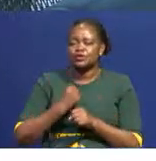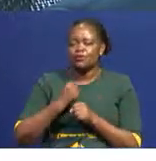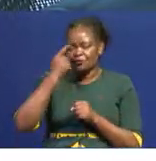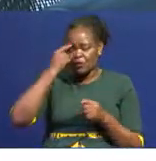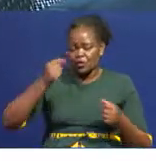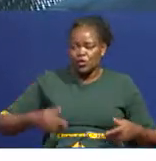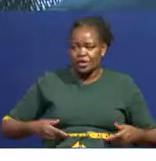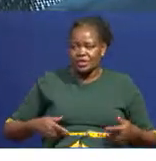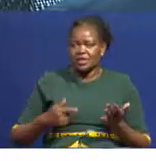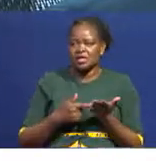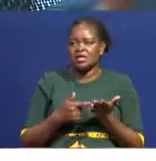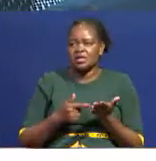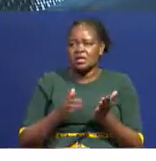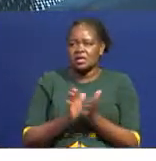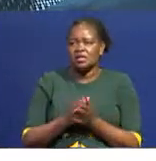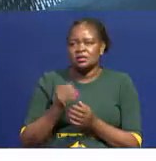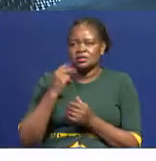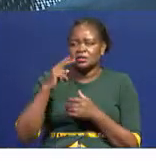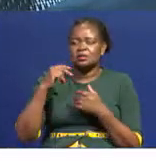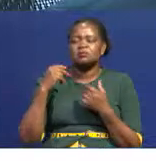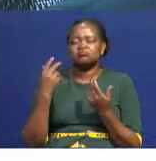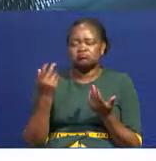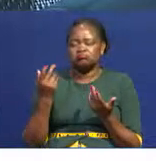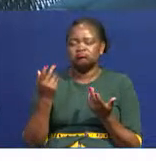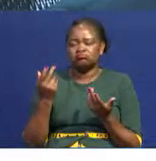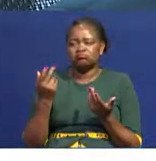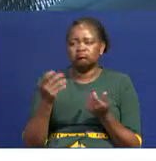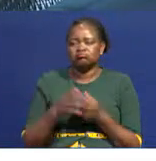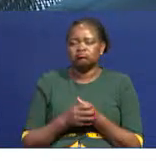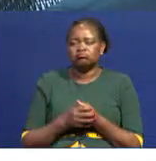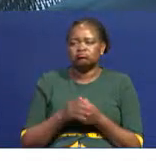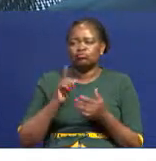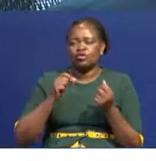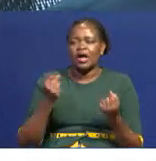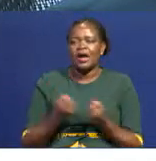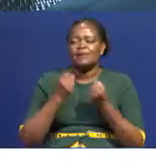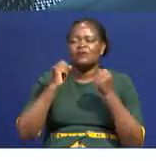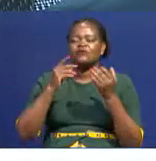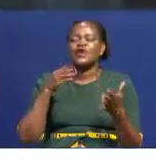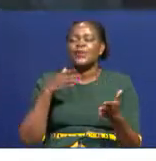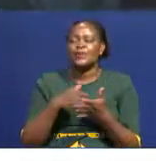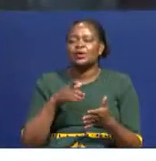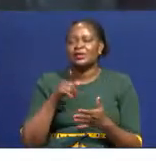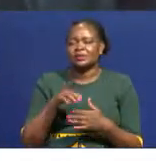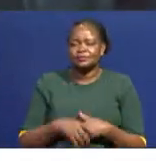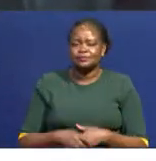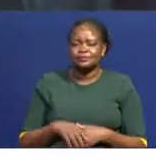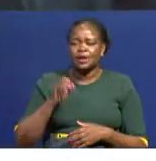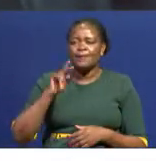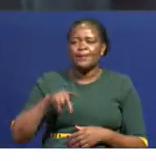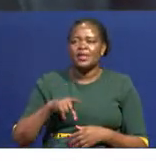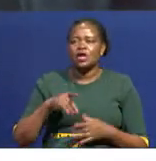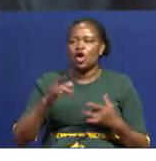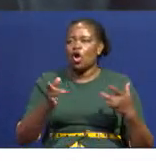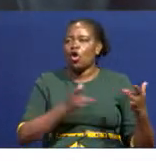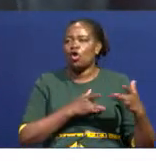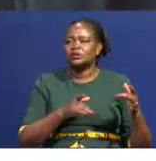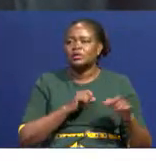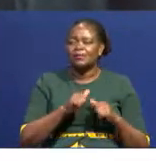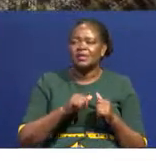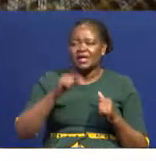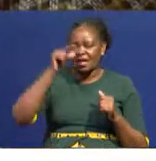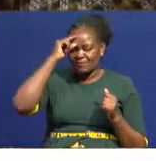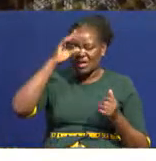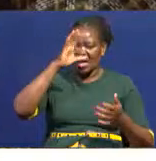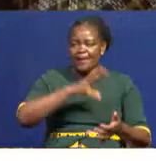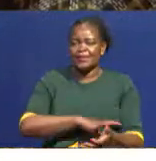in the digital space, and look at the likely repercussions if we ban the digital platform. MPs raised concerns over the